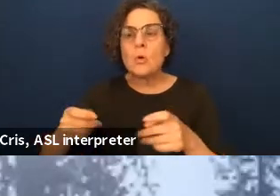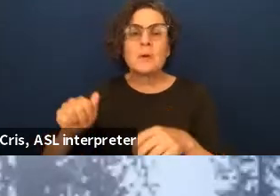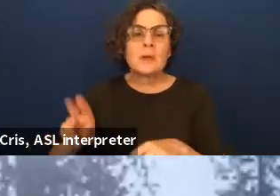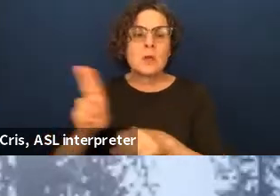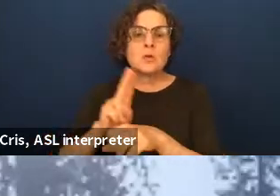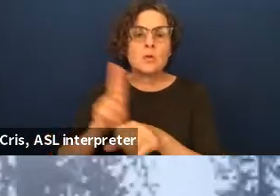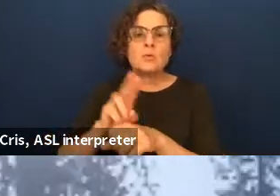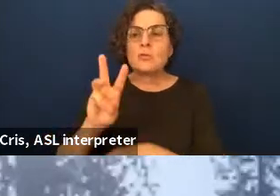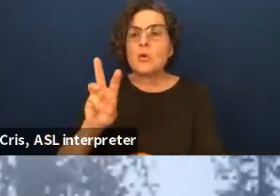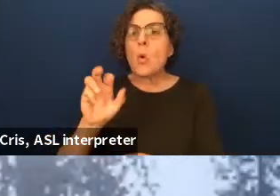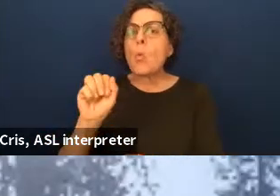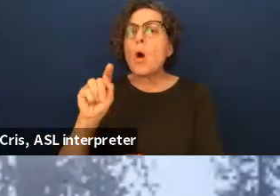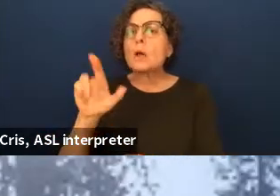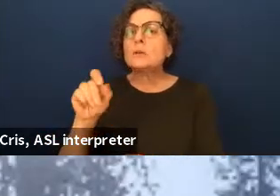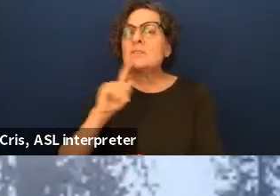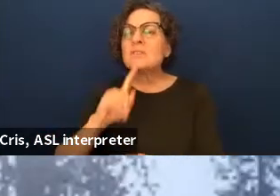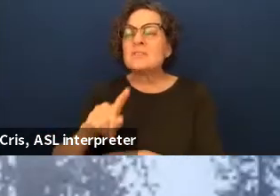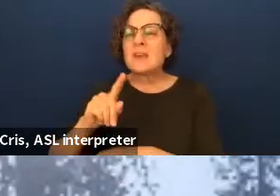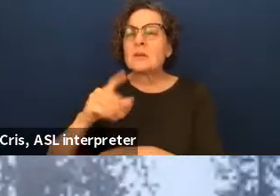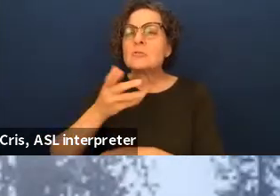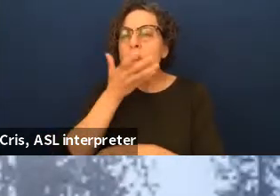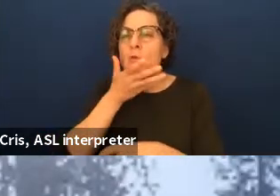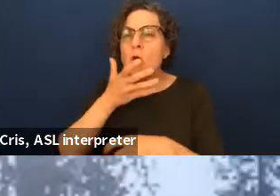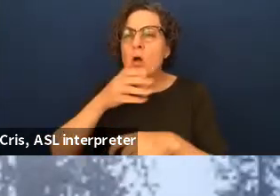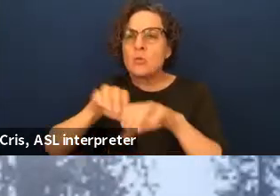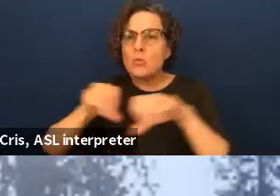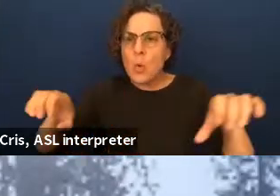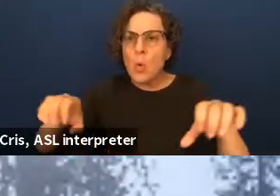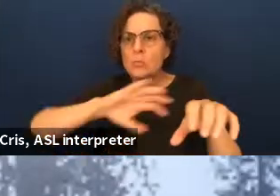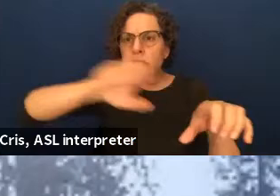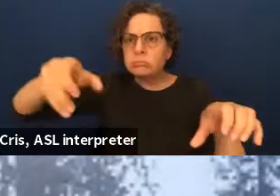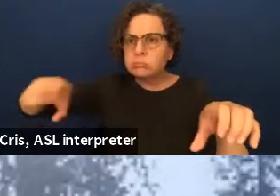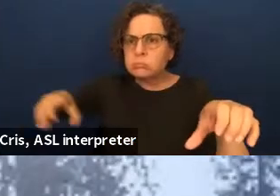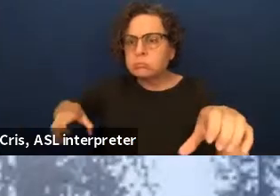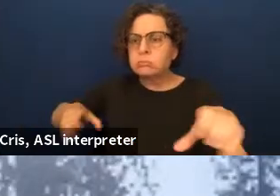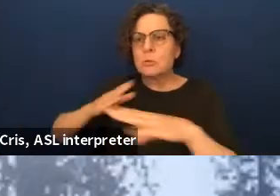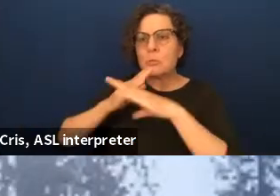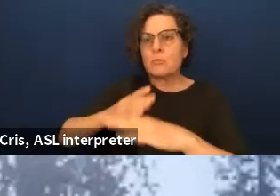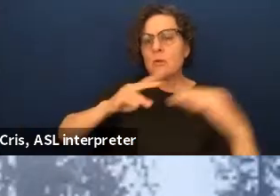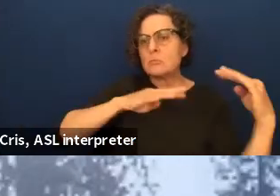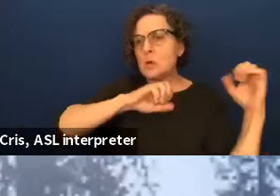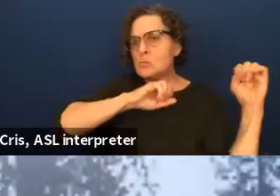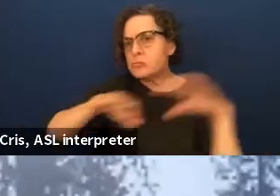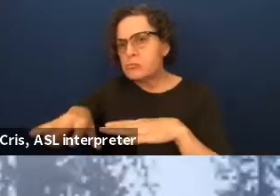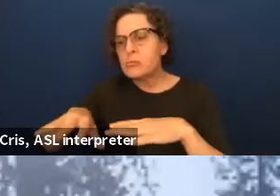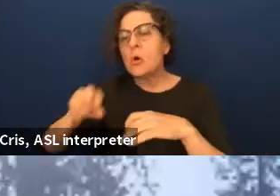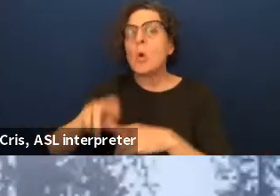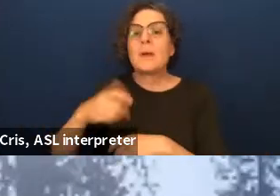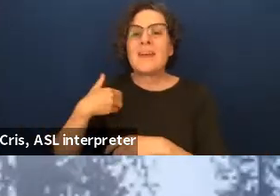some of that, and sometimes we'll, spray on some erosion control.